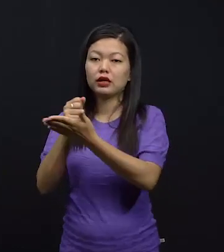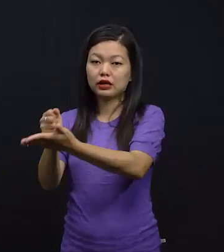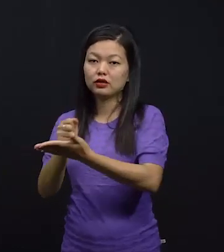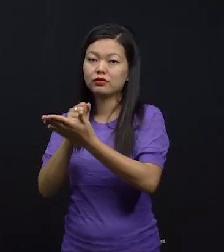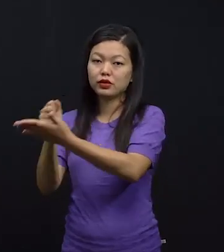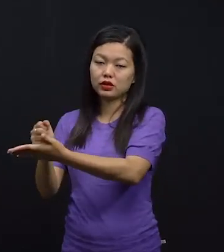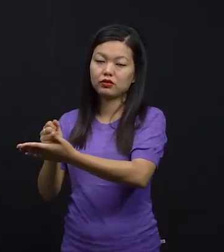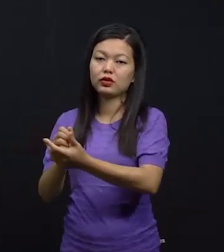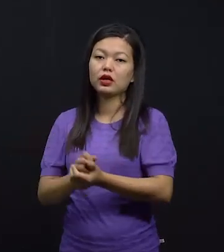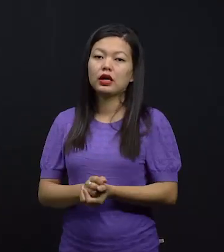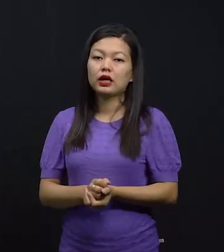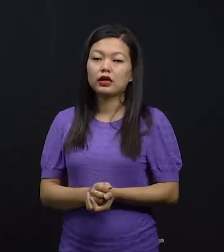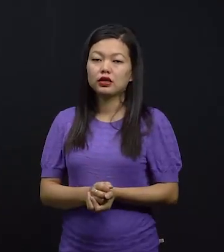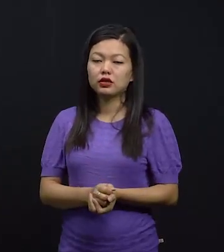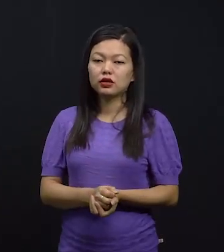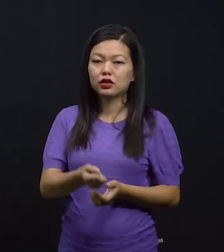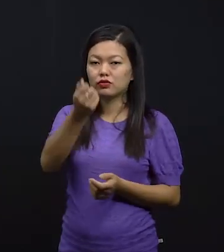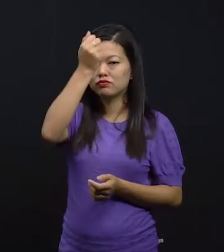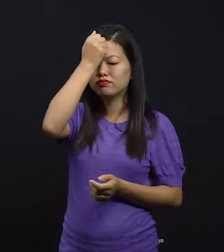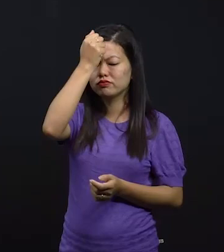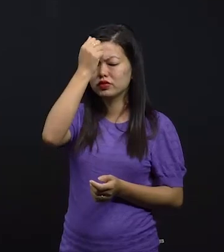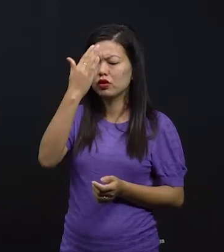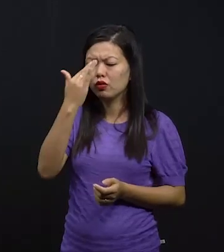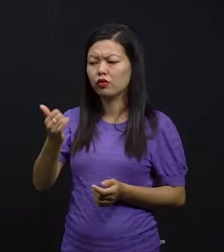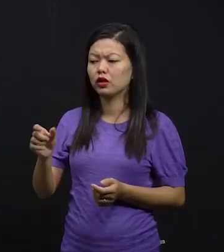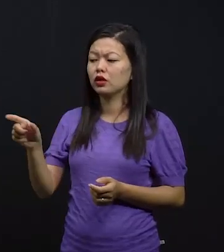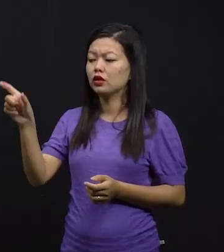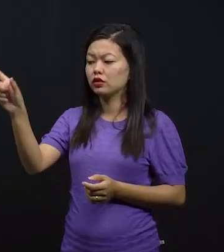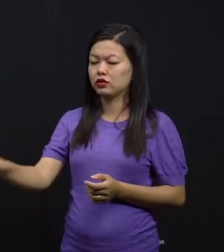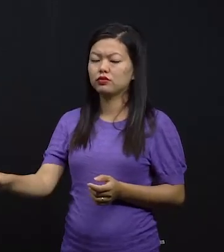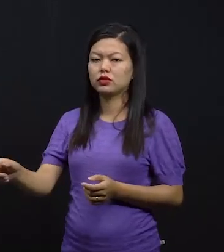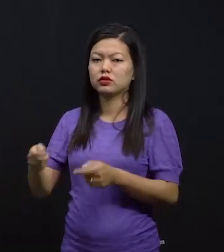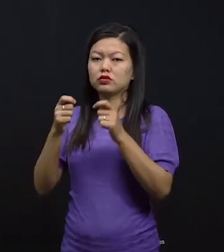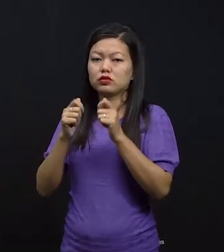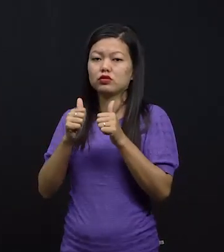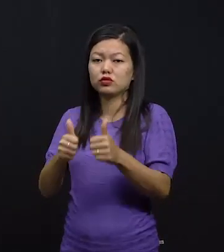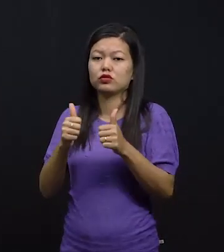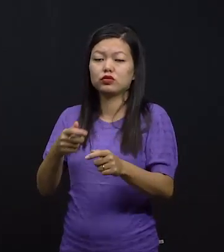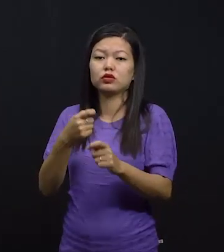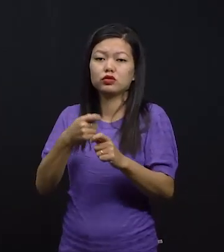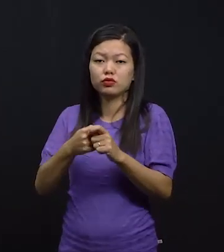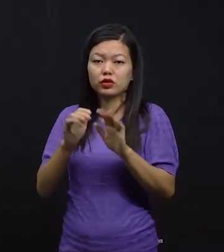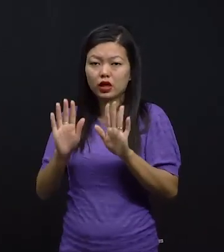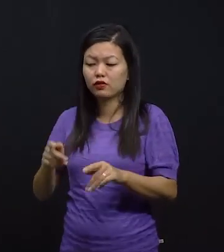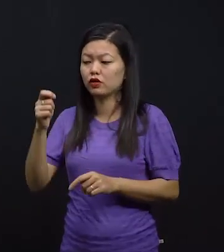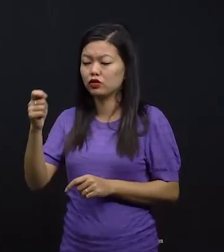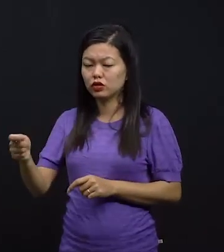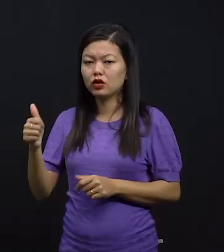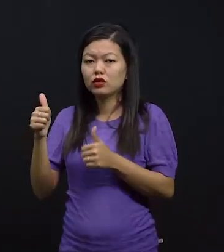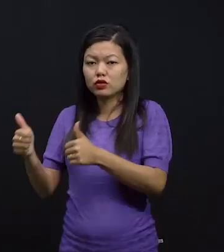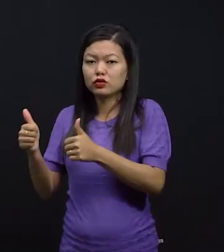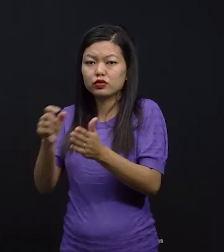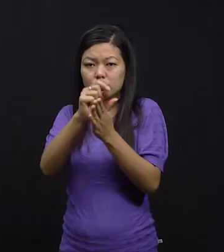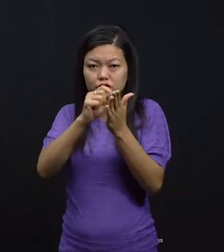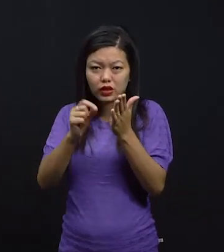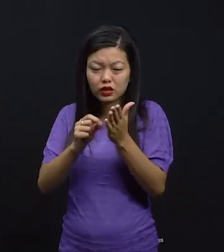have regretted to let a good work like the work of this poet to go unnoticed by the world. And so later